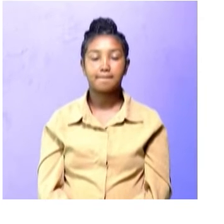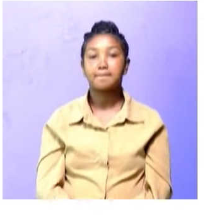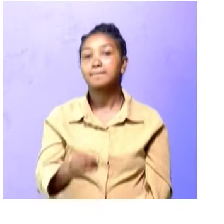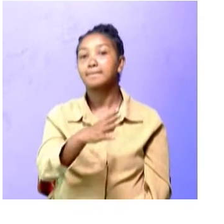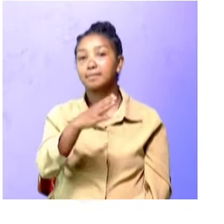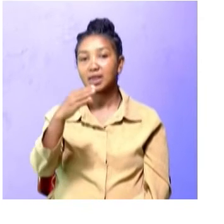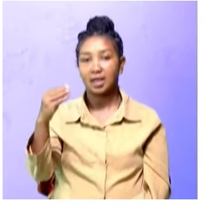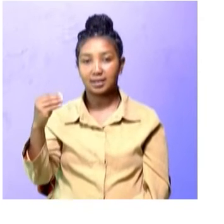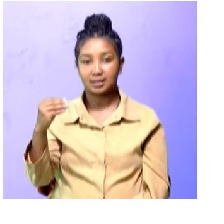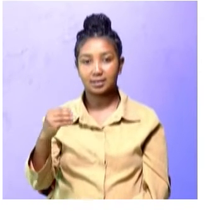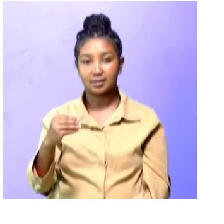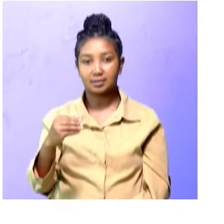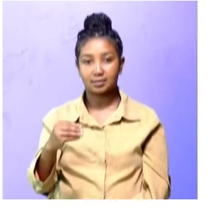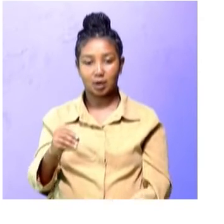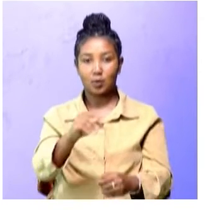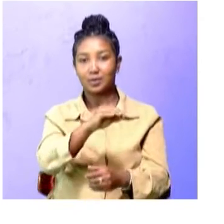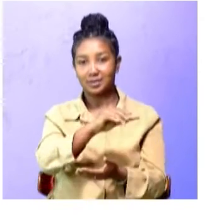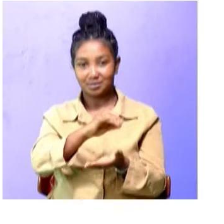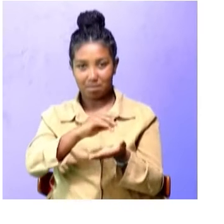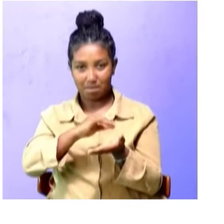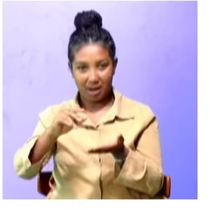and spelling.